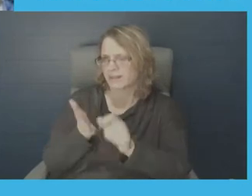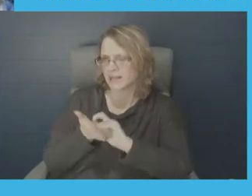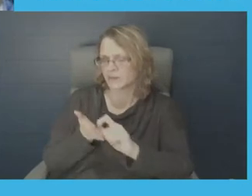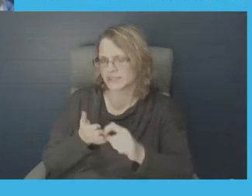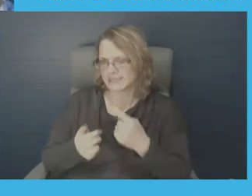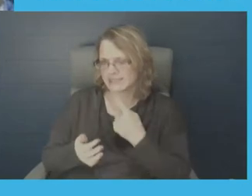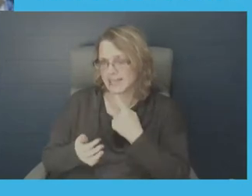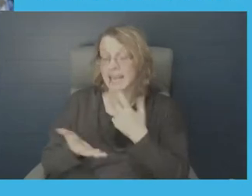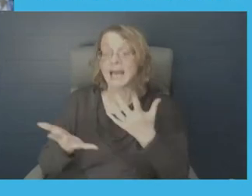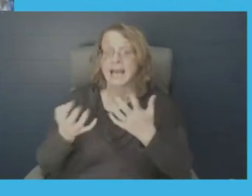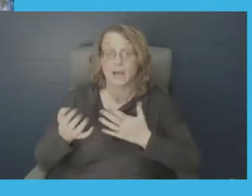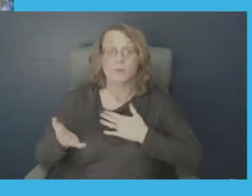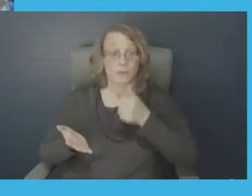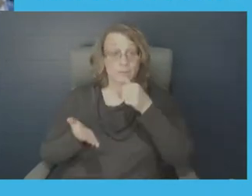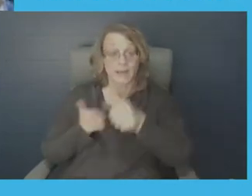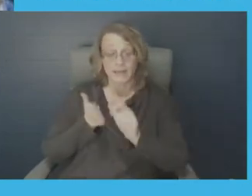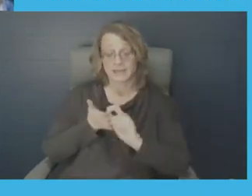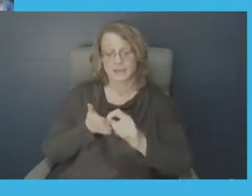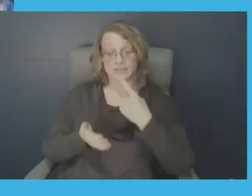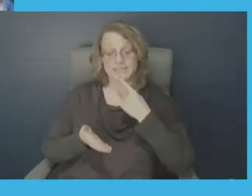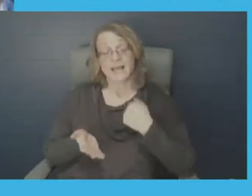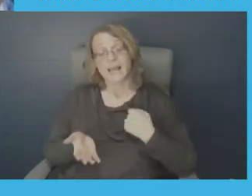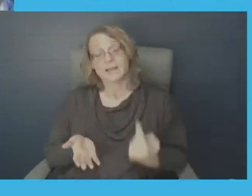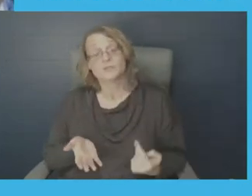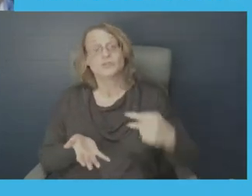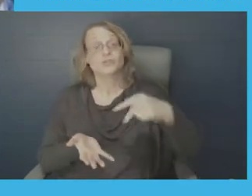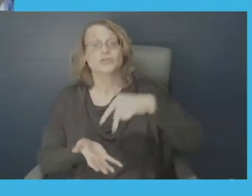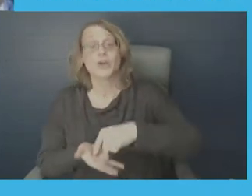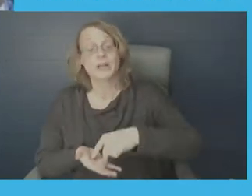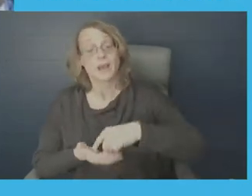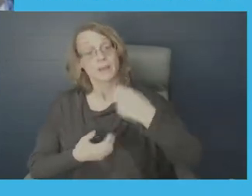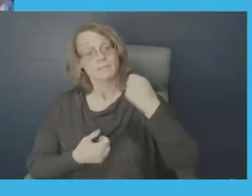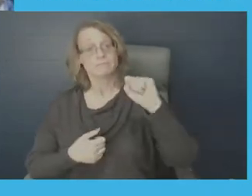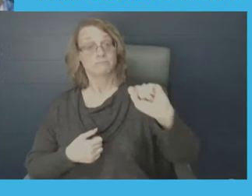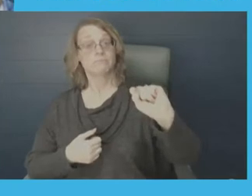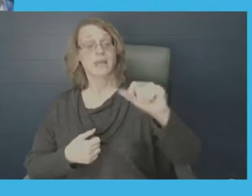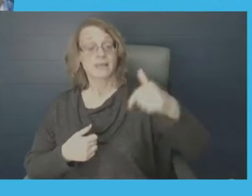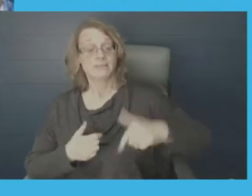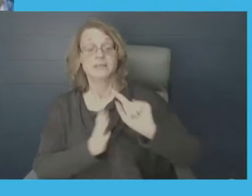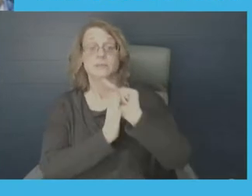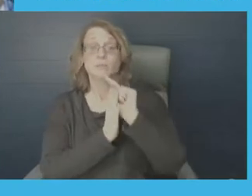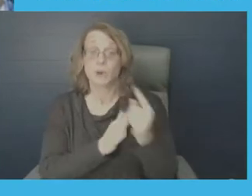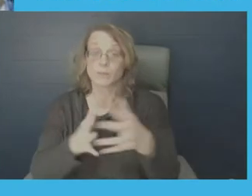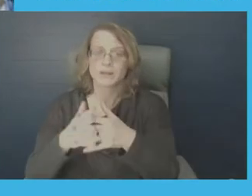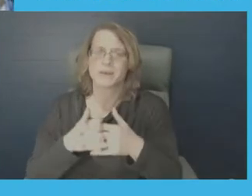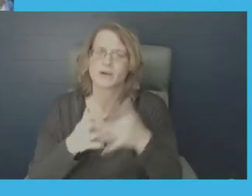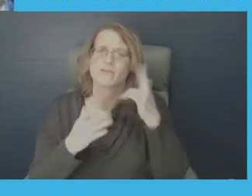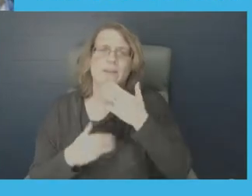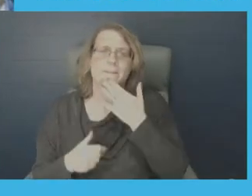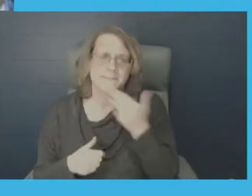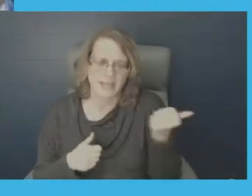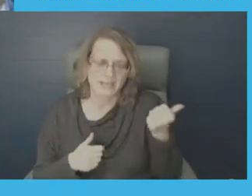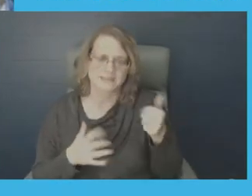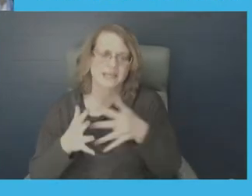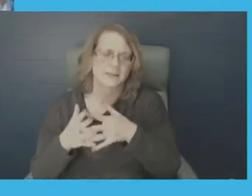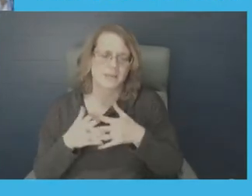We ought to ask ourselves what we want that letter to say. I want my letter to say that I stood up in this defining moment in America